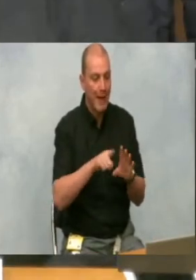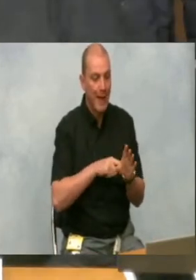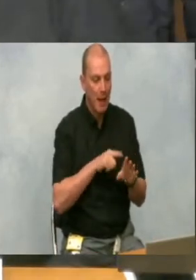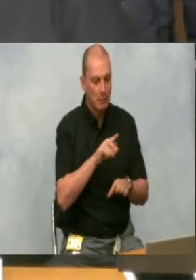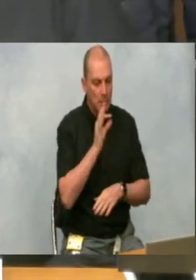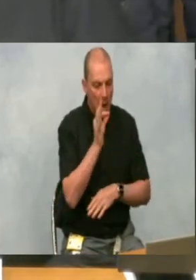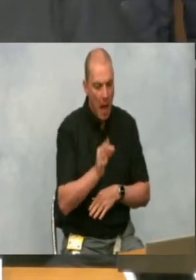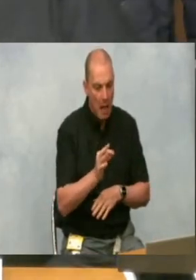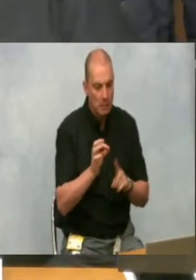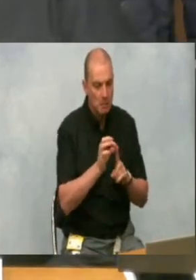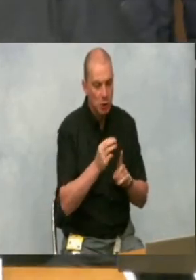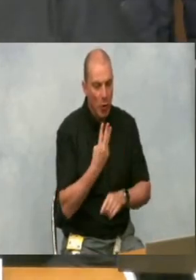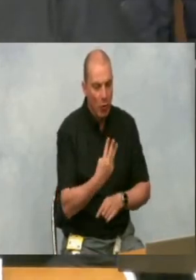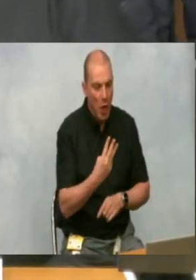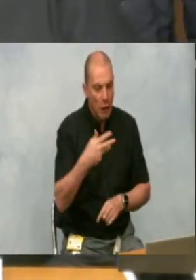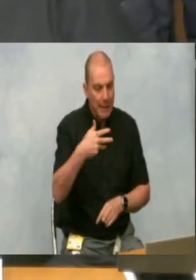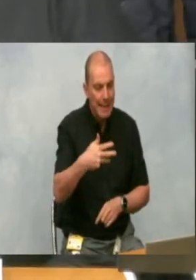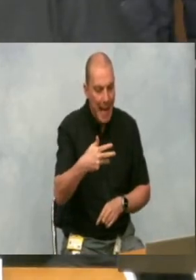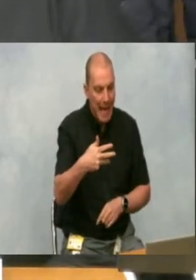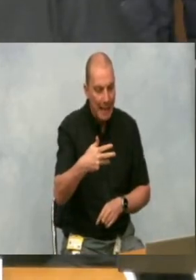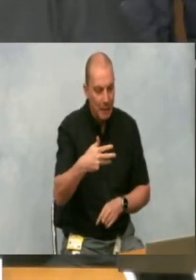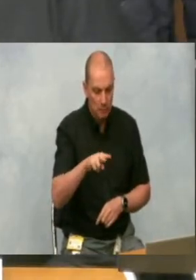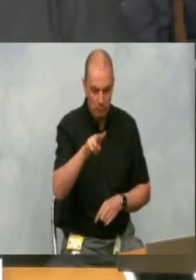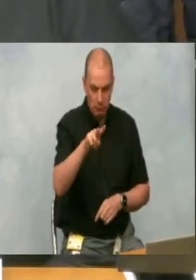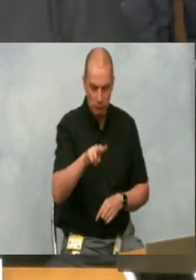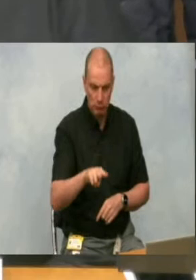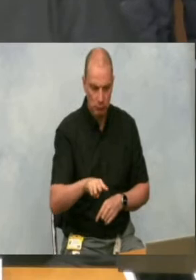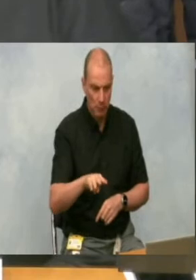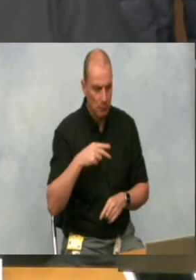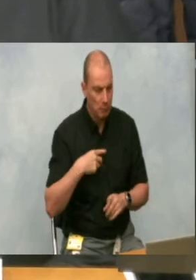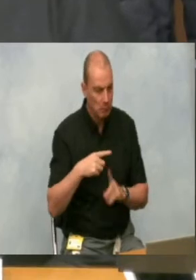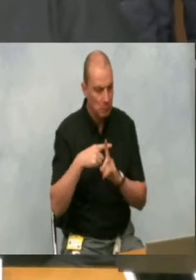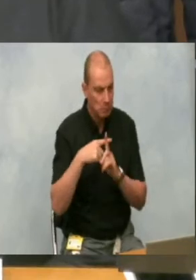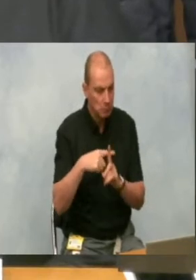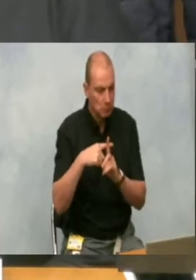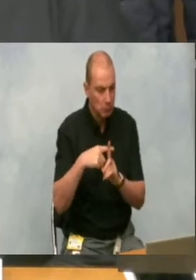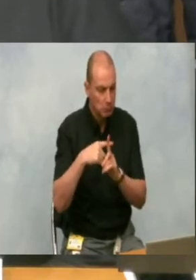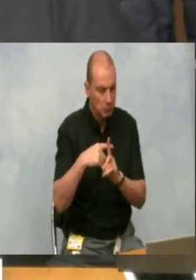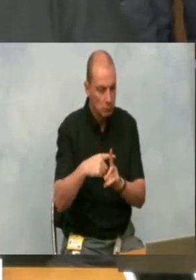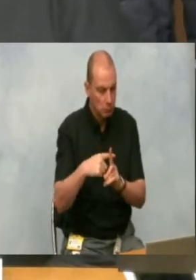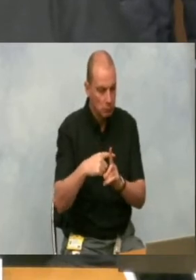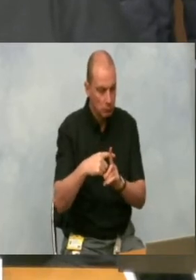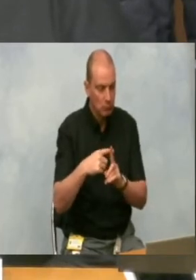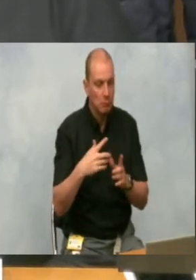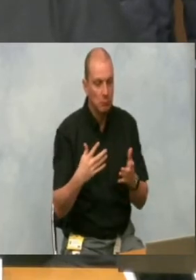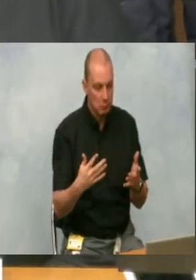39. I found it actually very encouraging that the number of